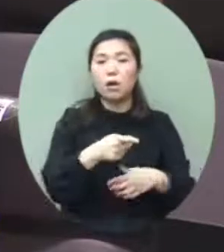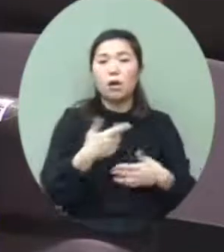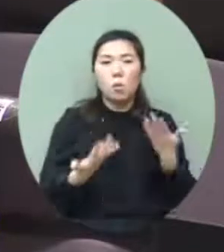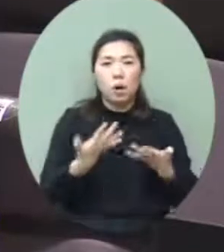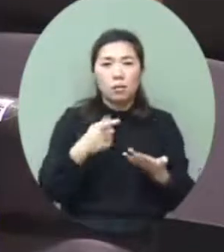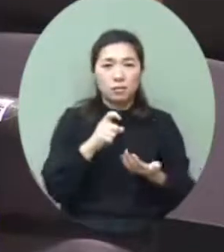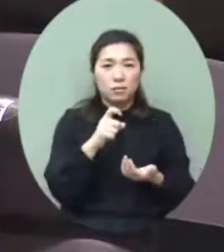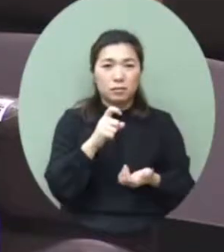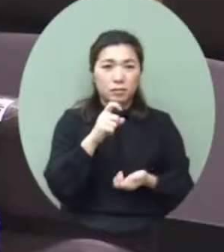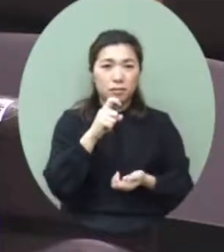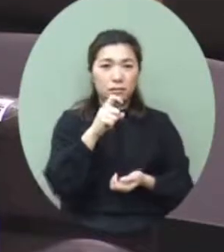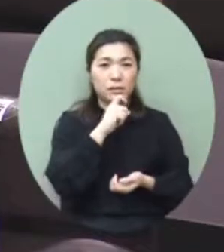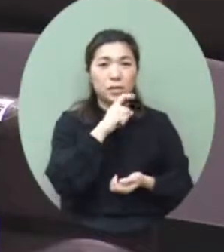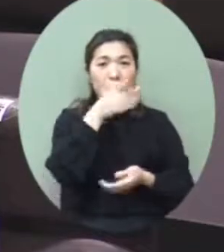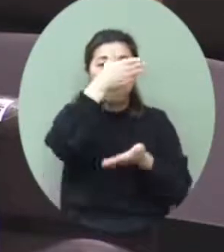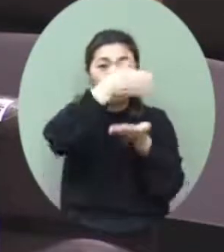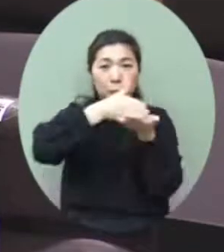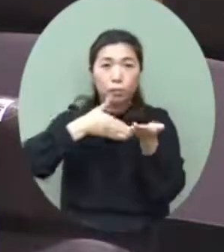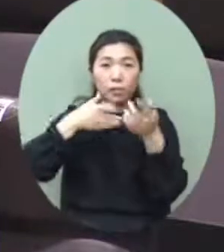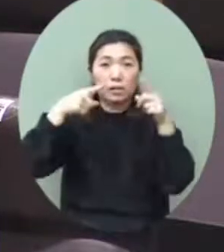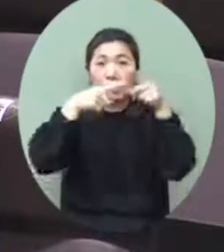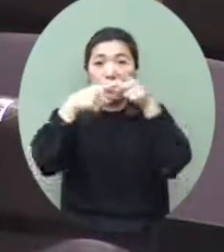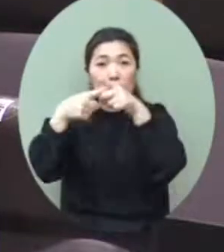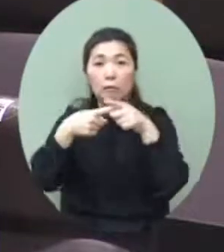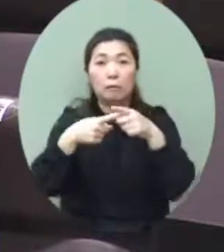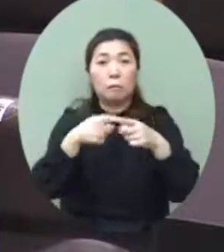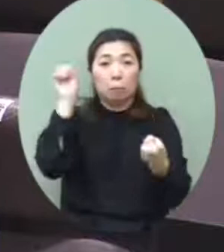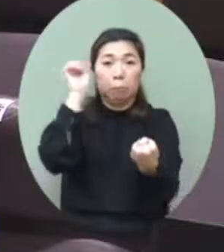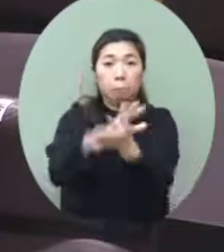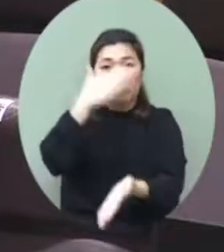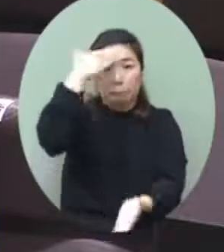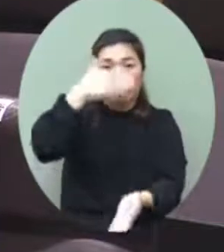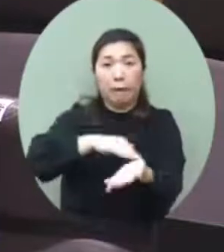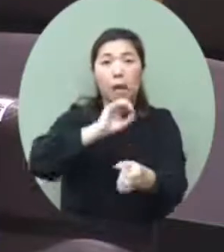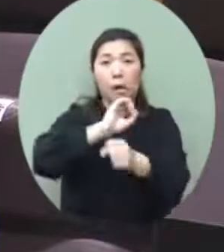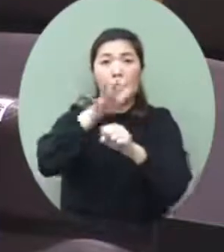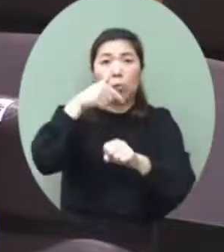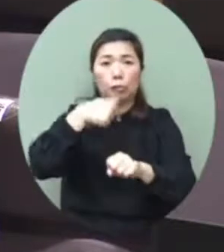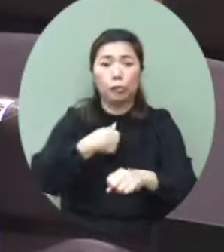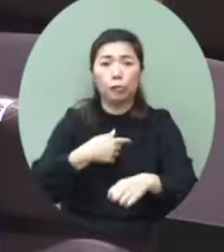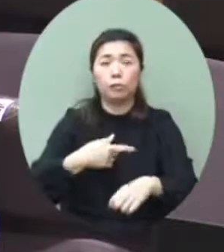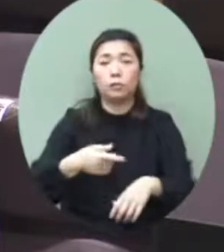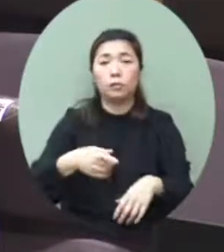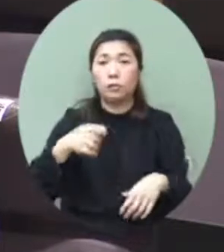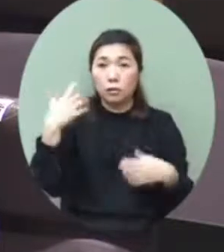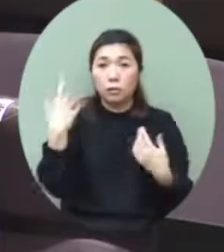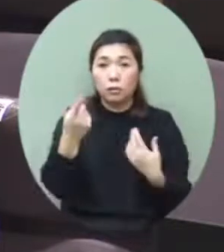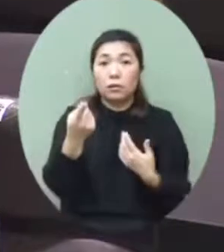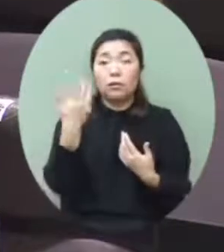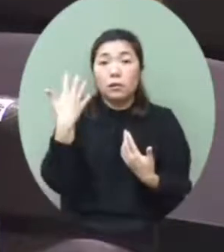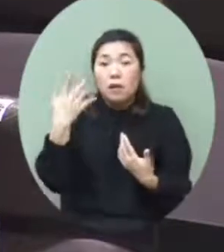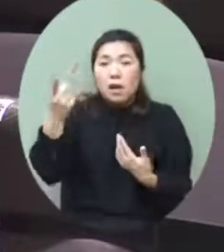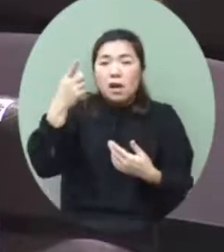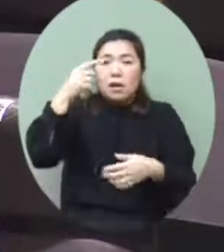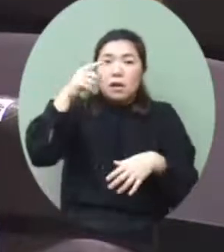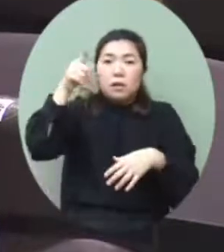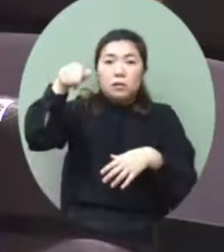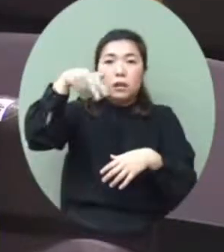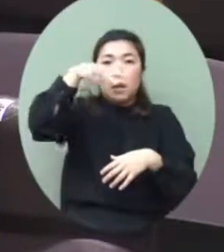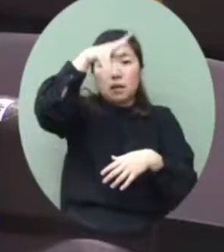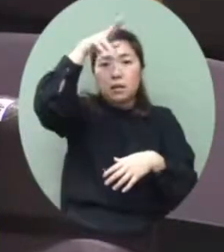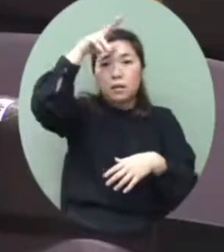Mrs. Lam just said that the daily cases like plateaued. And are you still trying to get cases back to zero?